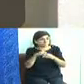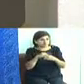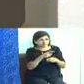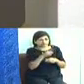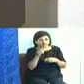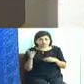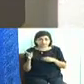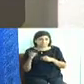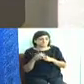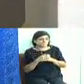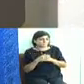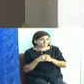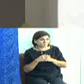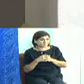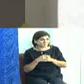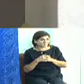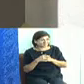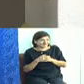them.